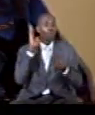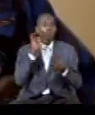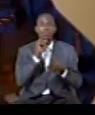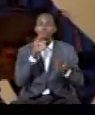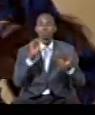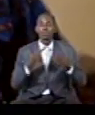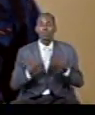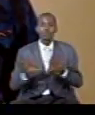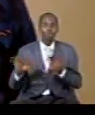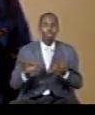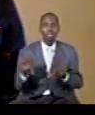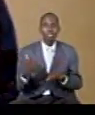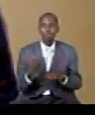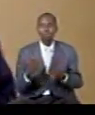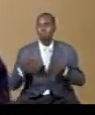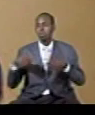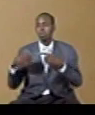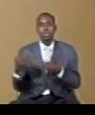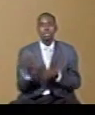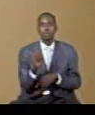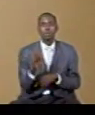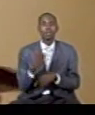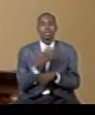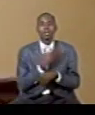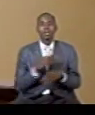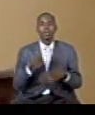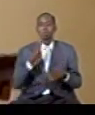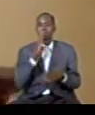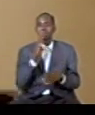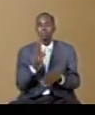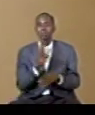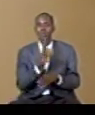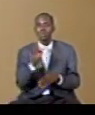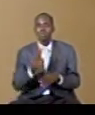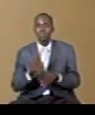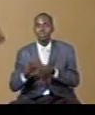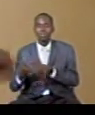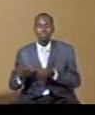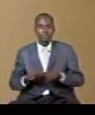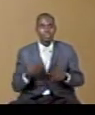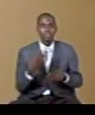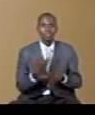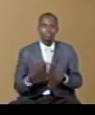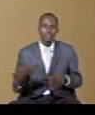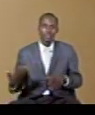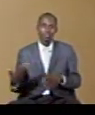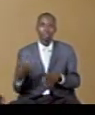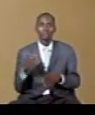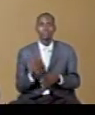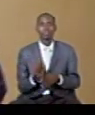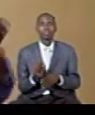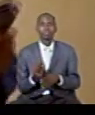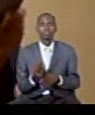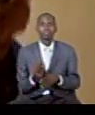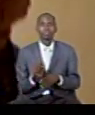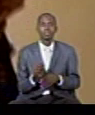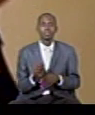or to go anywhere. And I'll be drinking ORS as water. I was